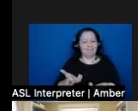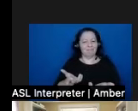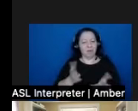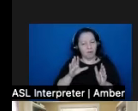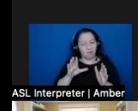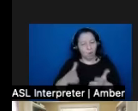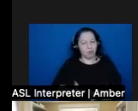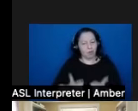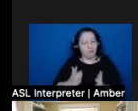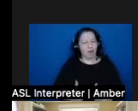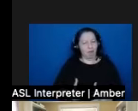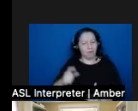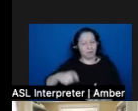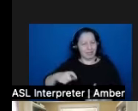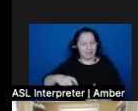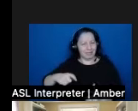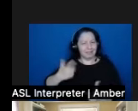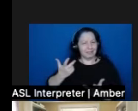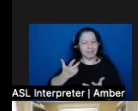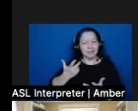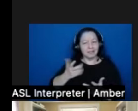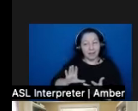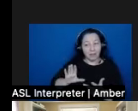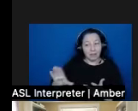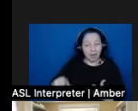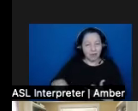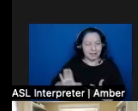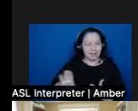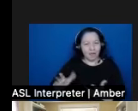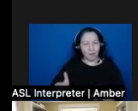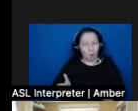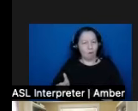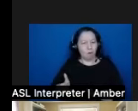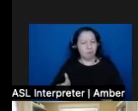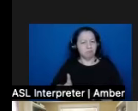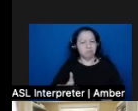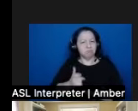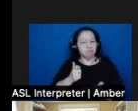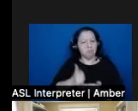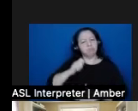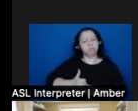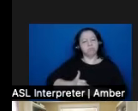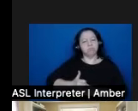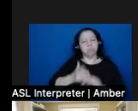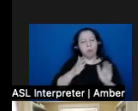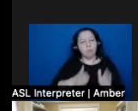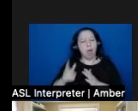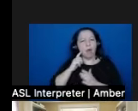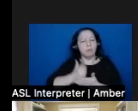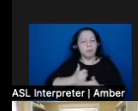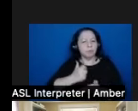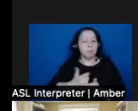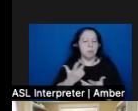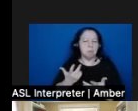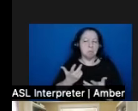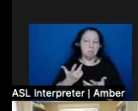right? And listening to what it is that they're needing and they're wanting, and helping them make a plan for treatment if that's what they